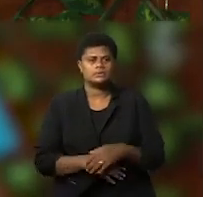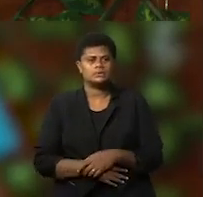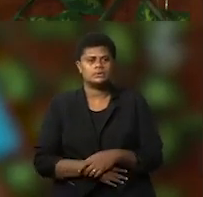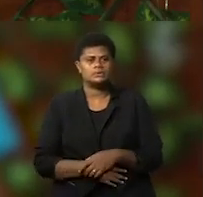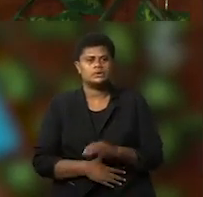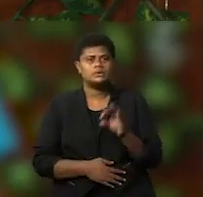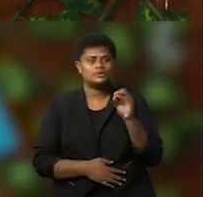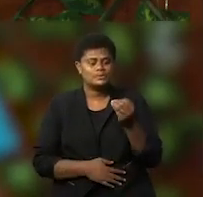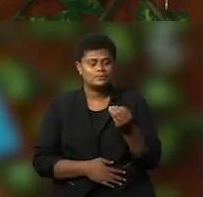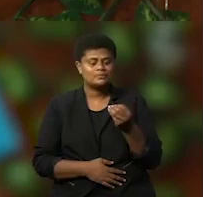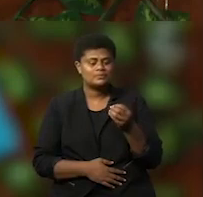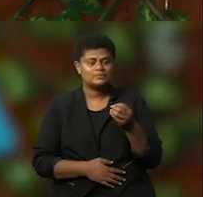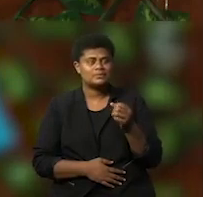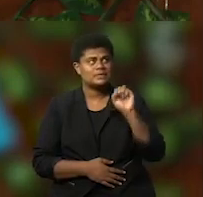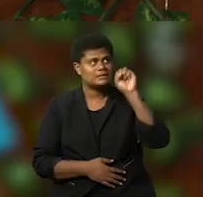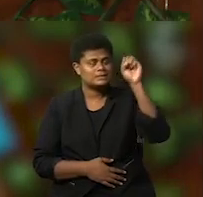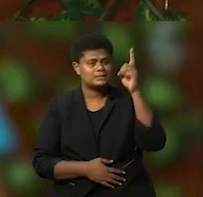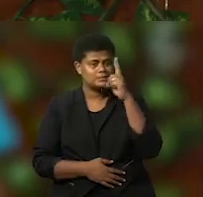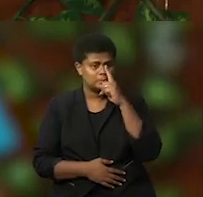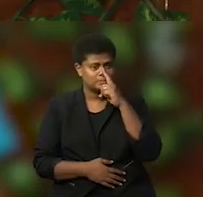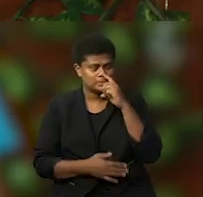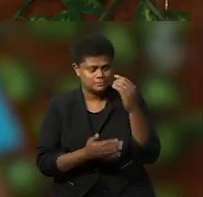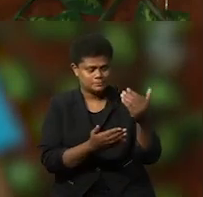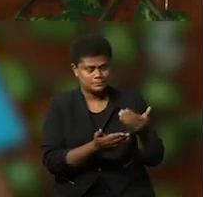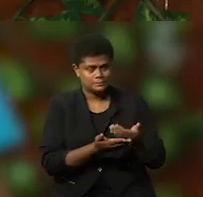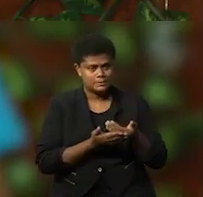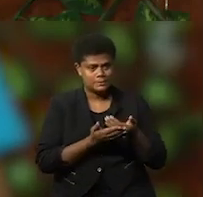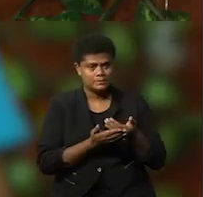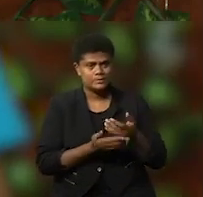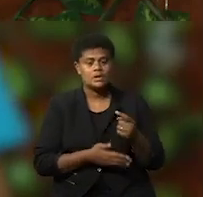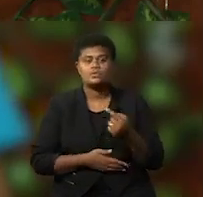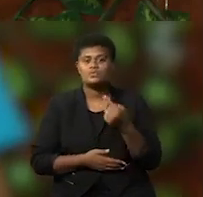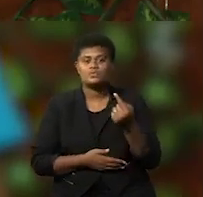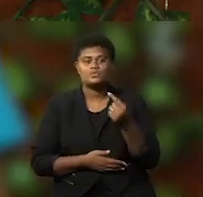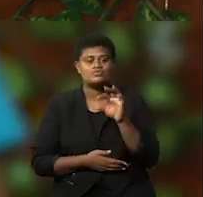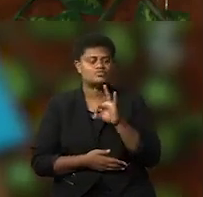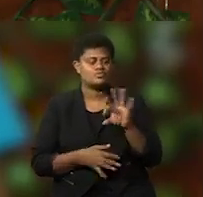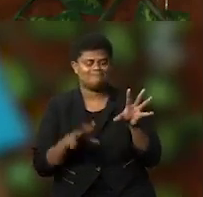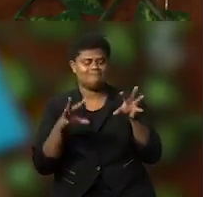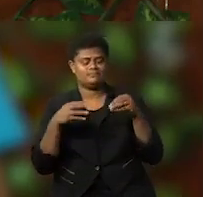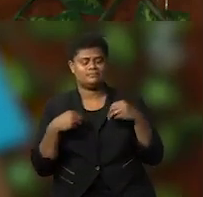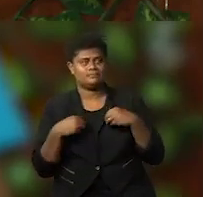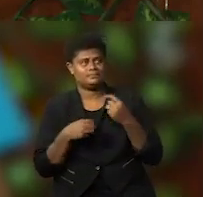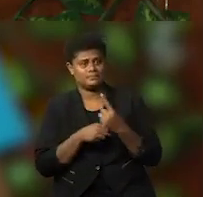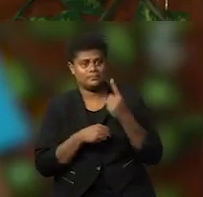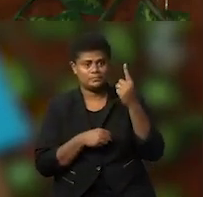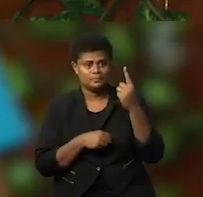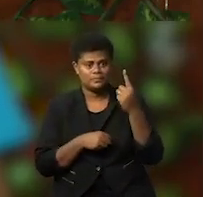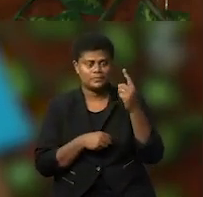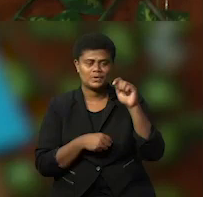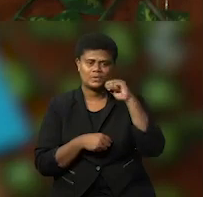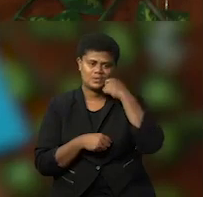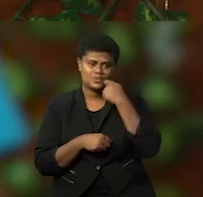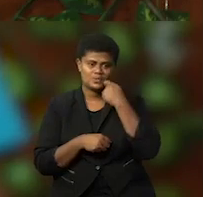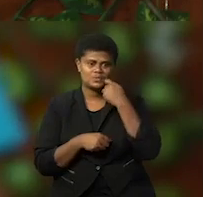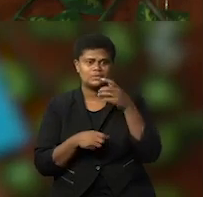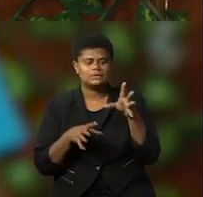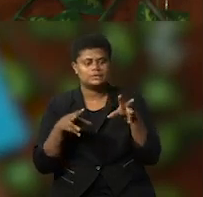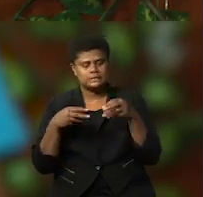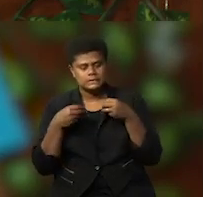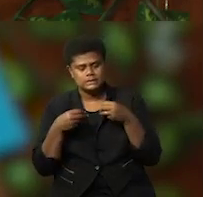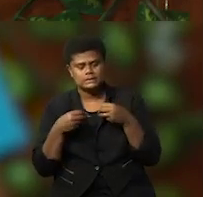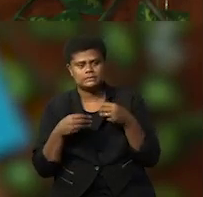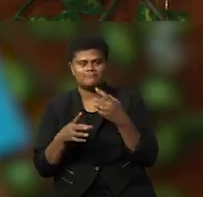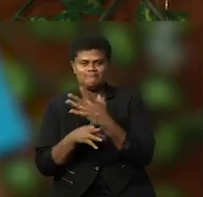but vindication and a kingdom to his people. Mm-hmm. You can find the text in Hebrews chapter 12, verses 28 and 29. Now, the ending reaffirms